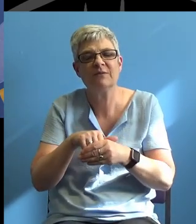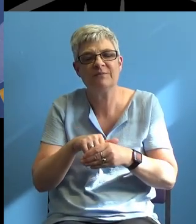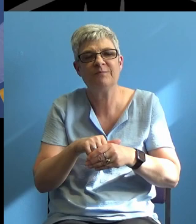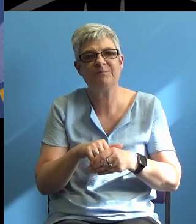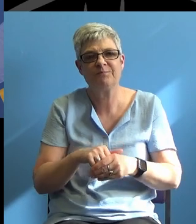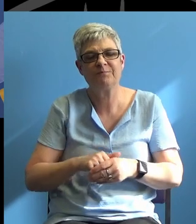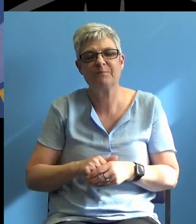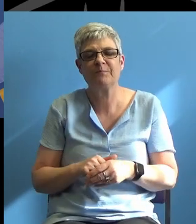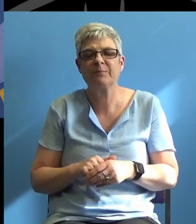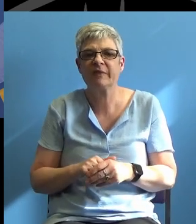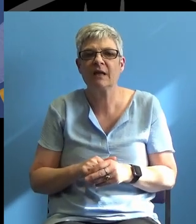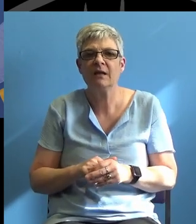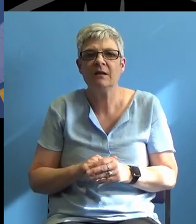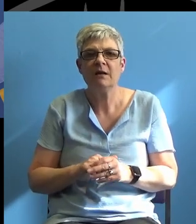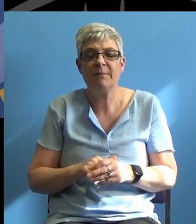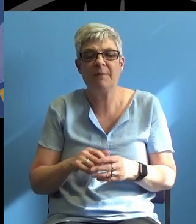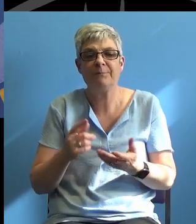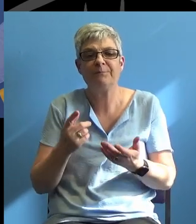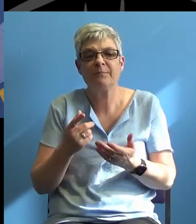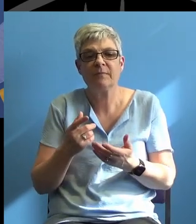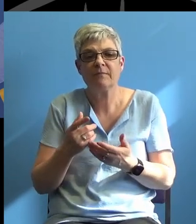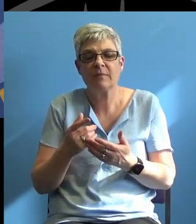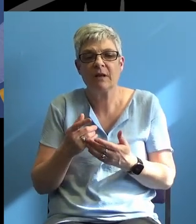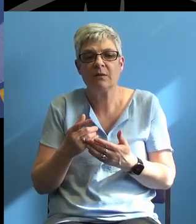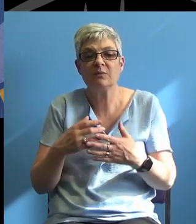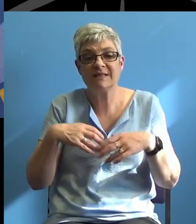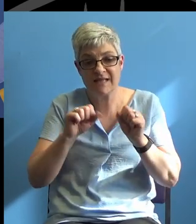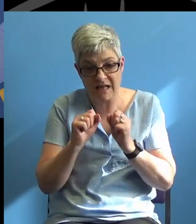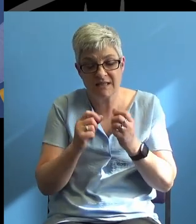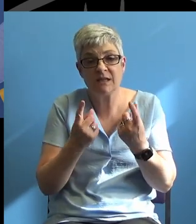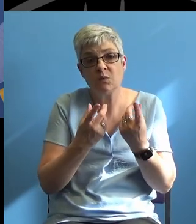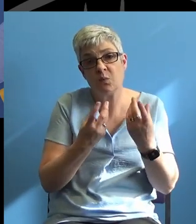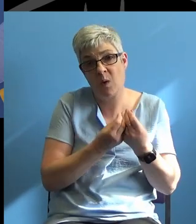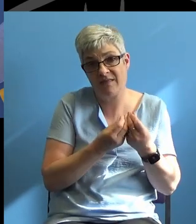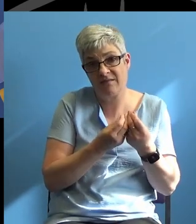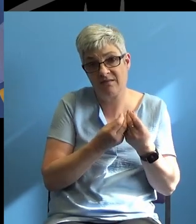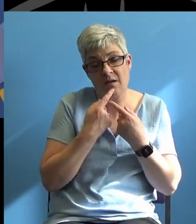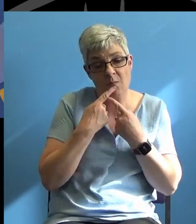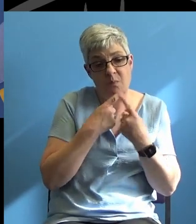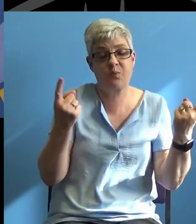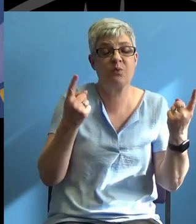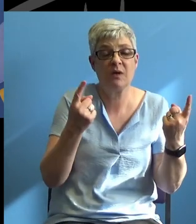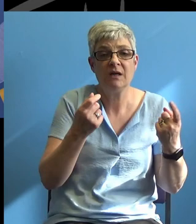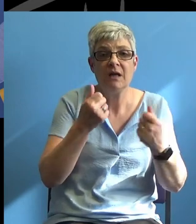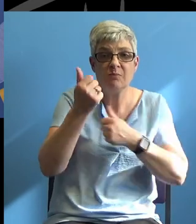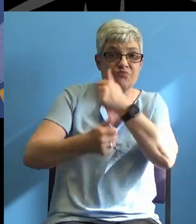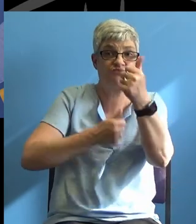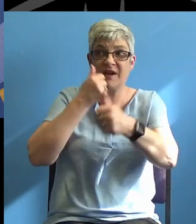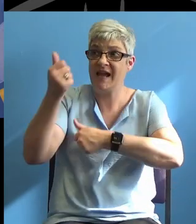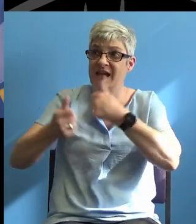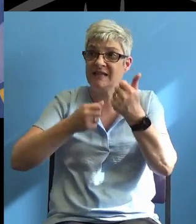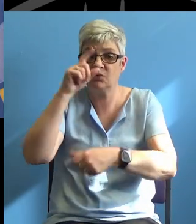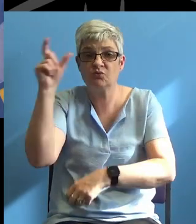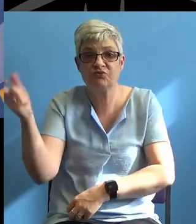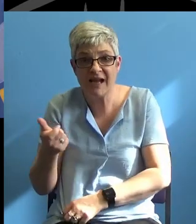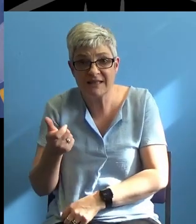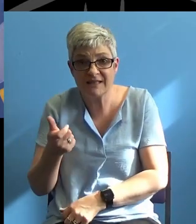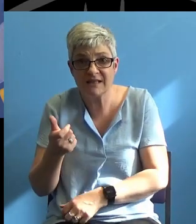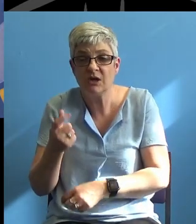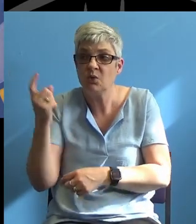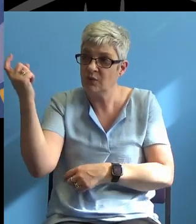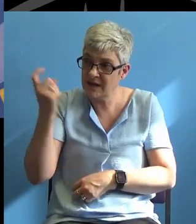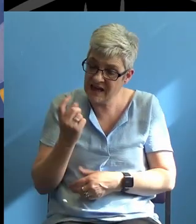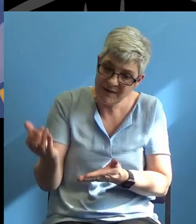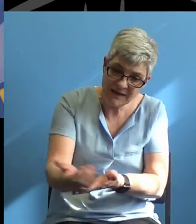possible. Well, as I say, just as we began with that acclamation of praise to Christ who came and who's gathered us up and has